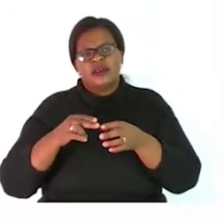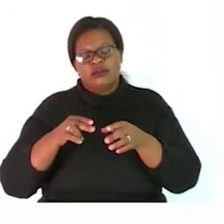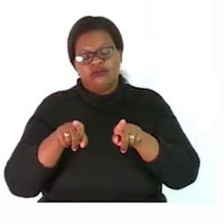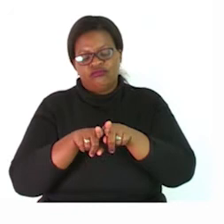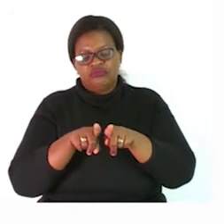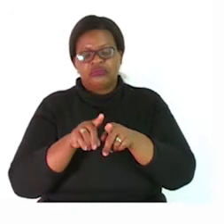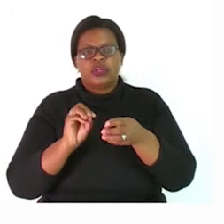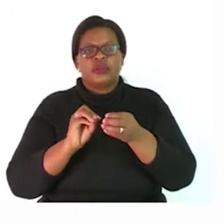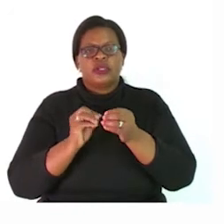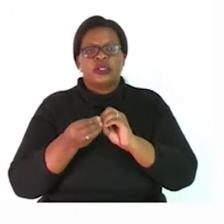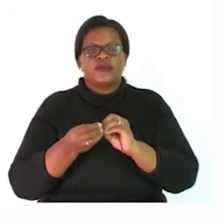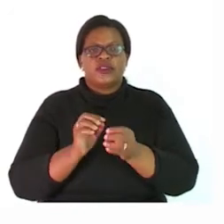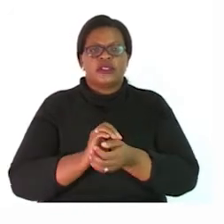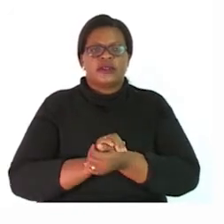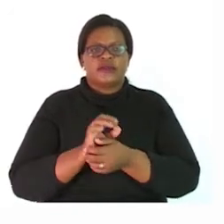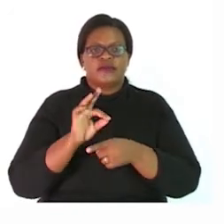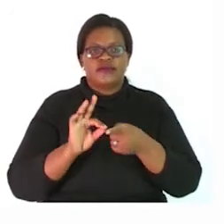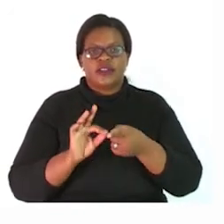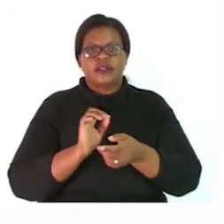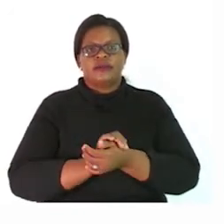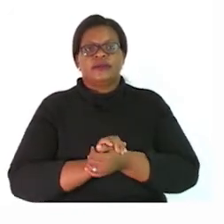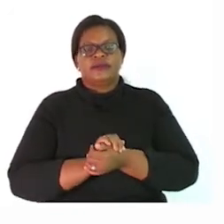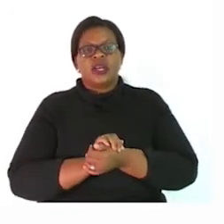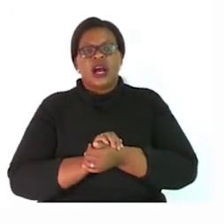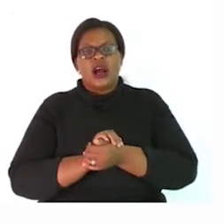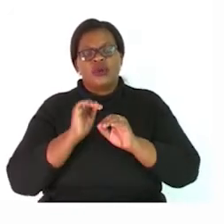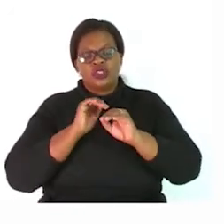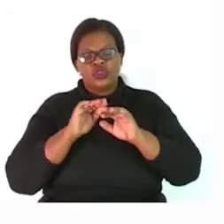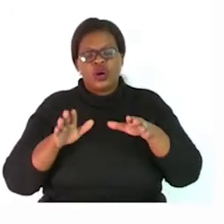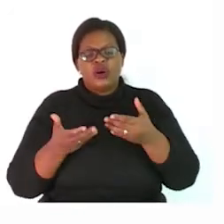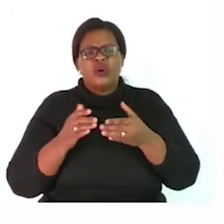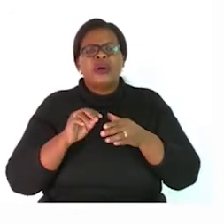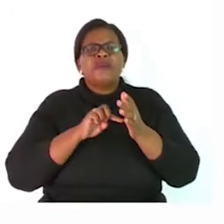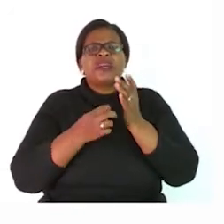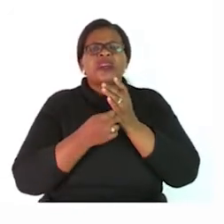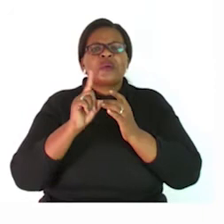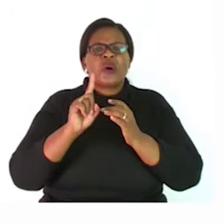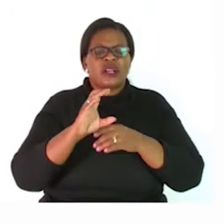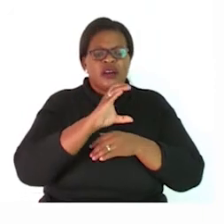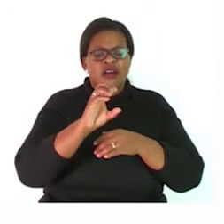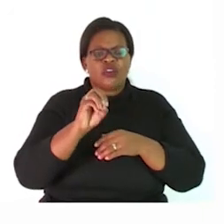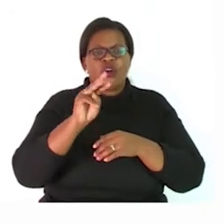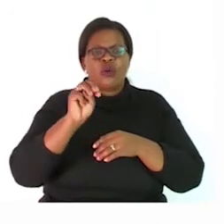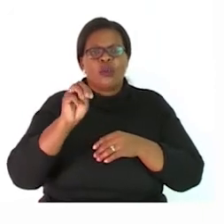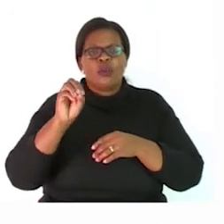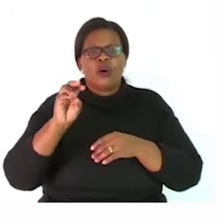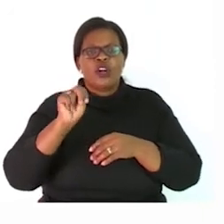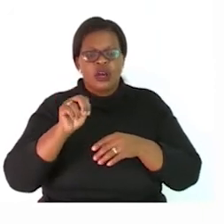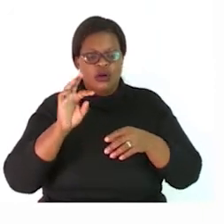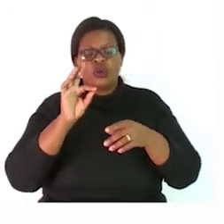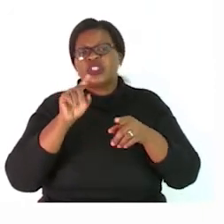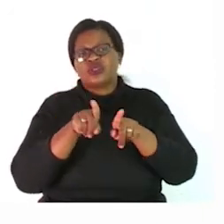explained to you how to find the factors. What is common? Common is a number or